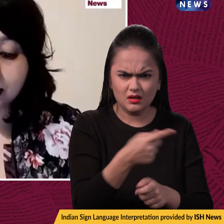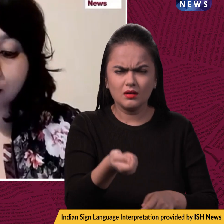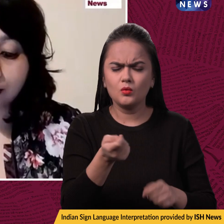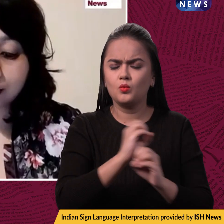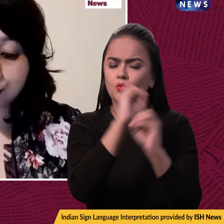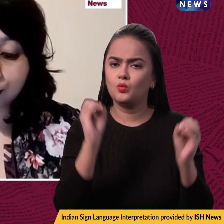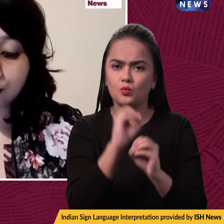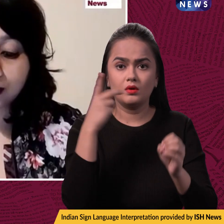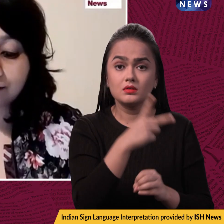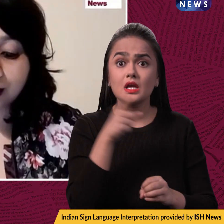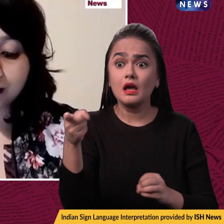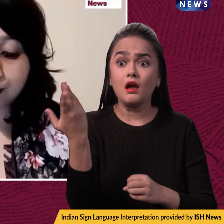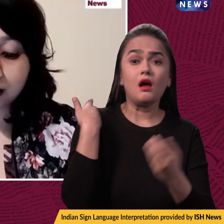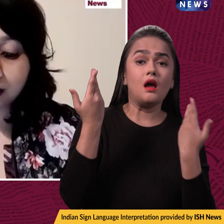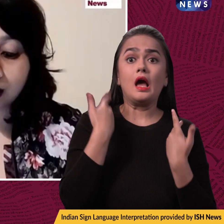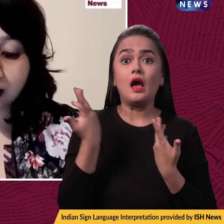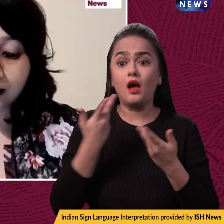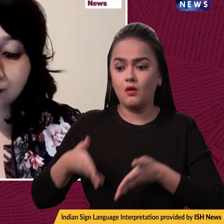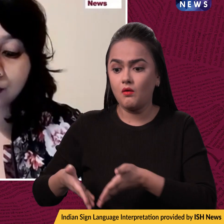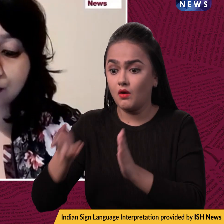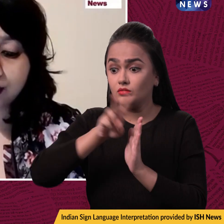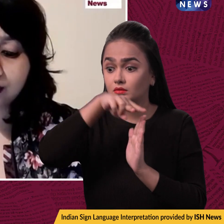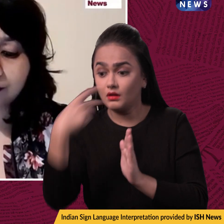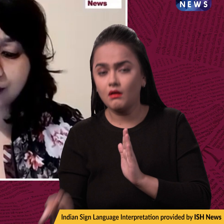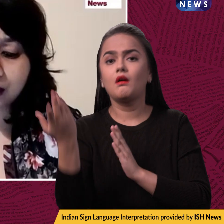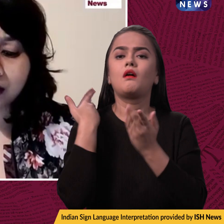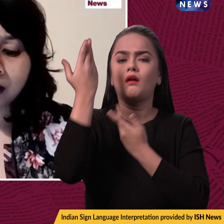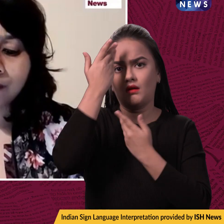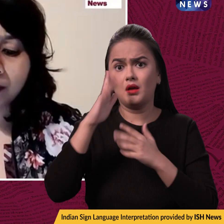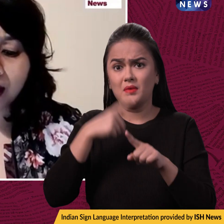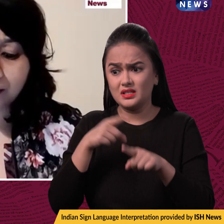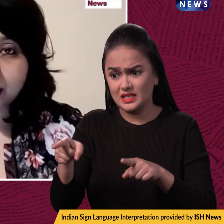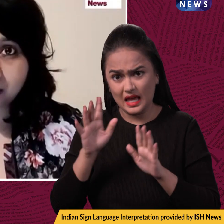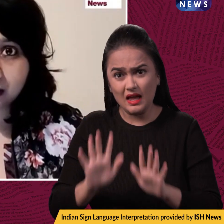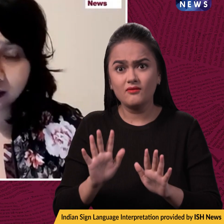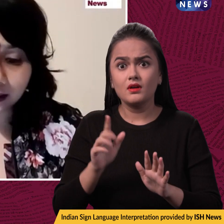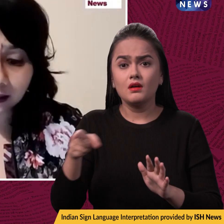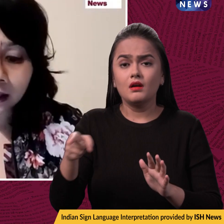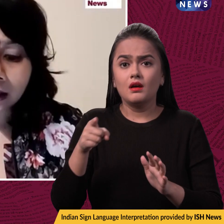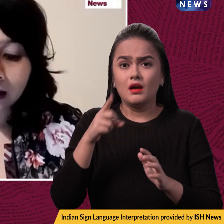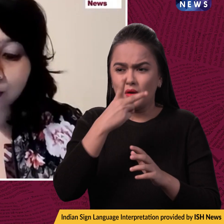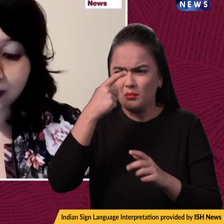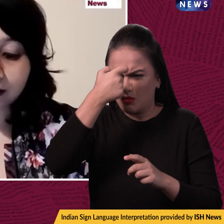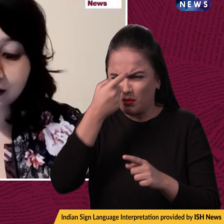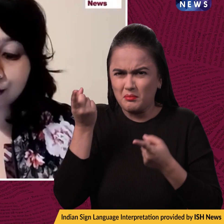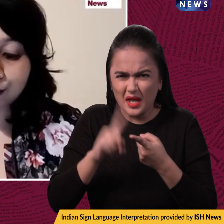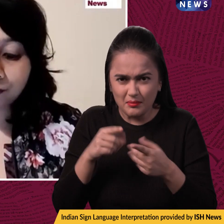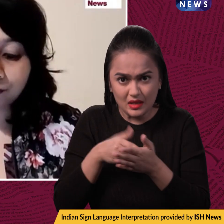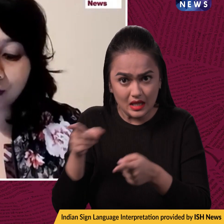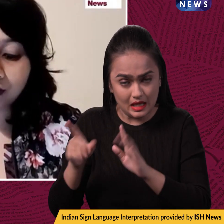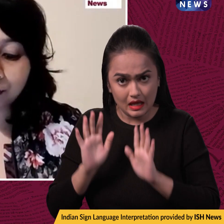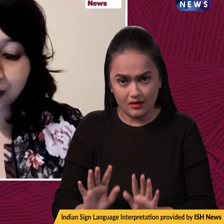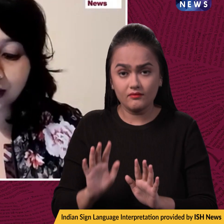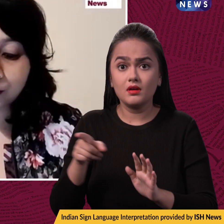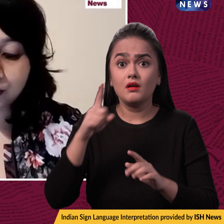place. He got injured when he fell in a street nala. He was already suffering from epilepsy disease. We arrested two